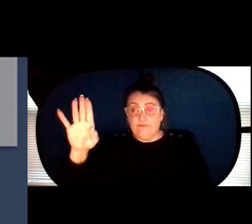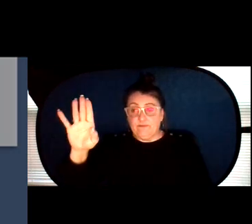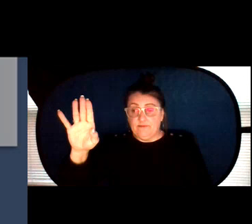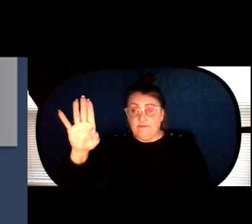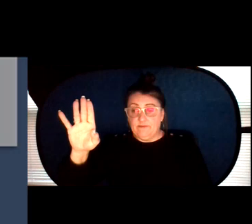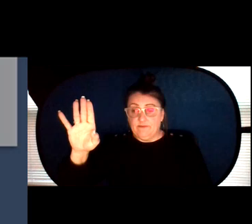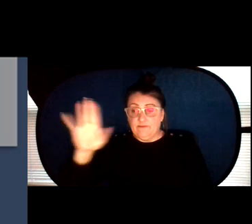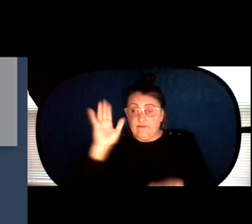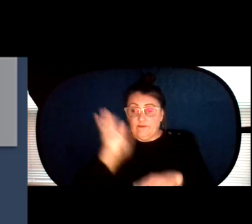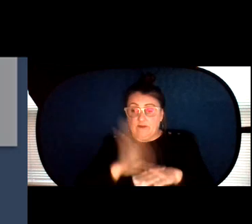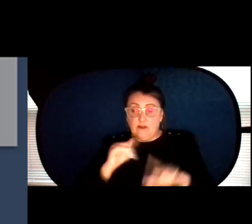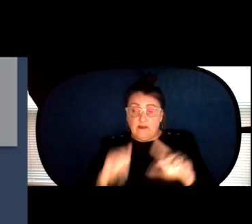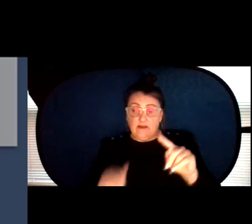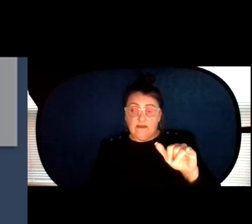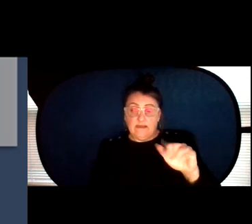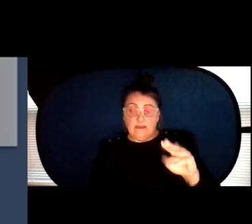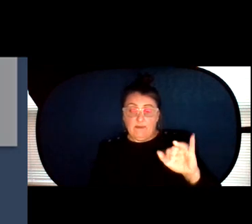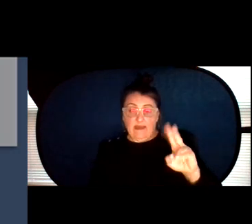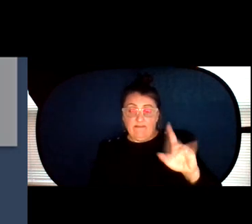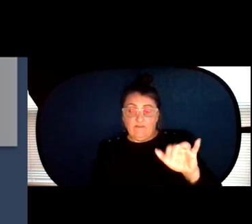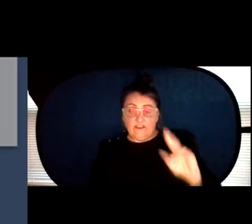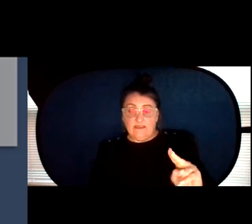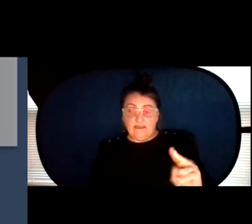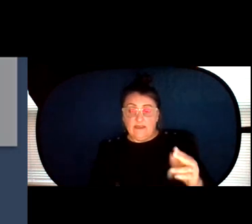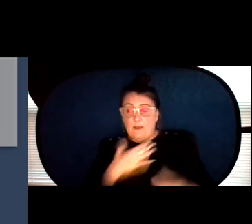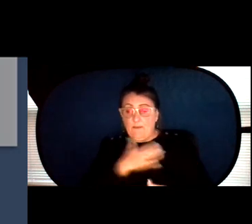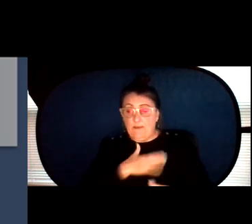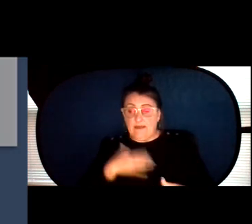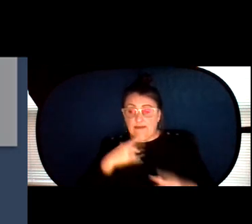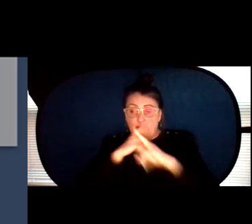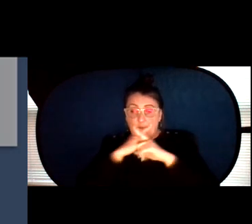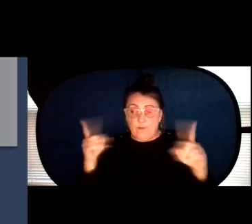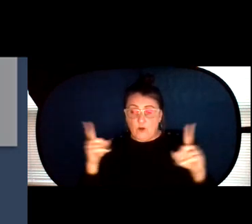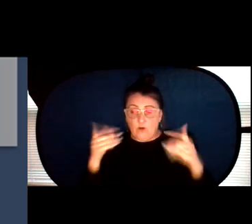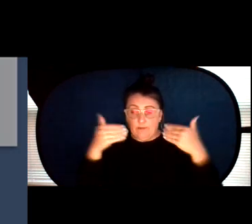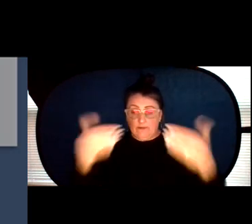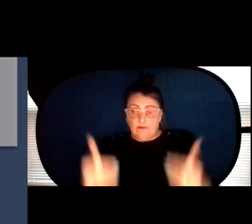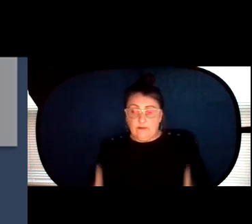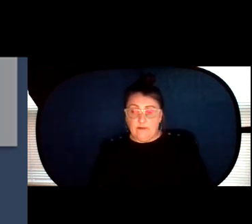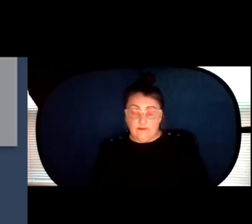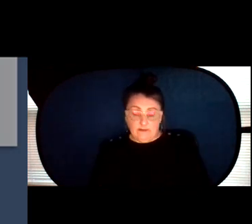like to call on Tim Iveson. Please unmute yourself to begin your comment.